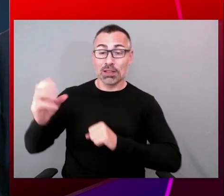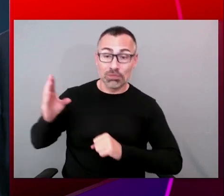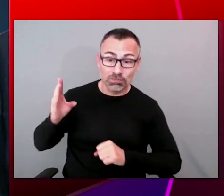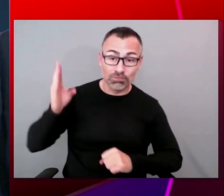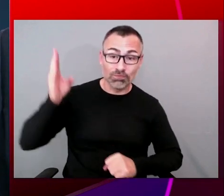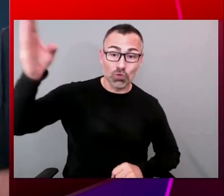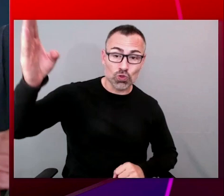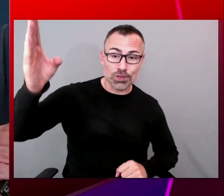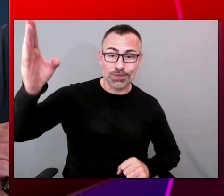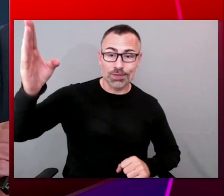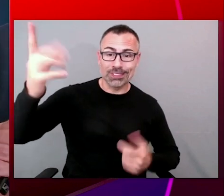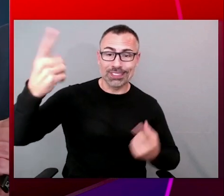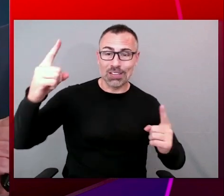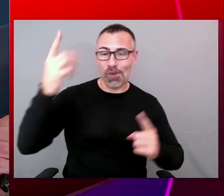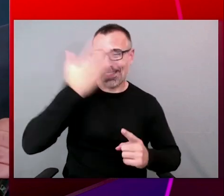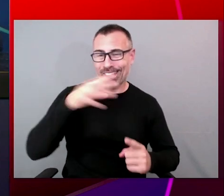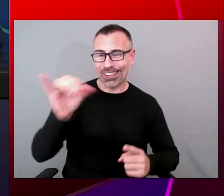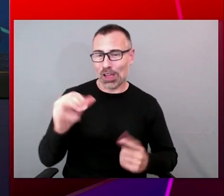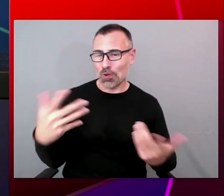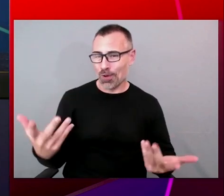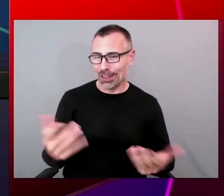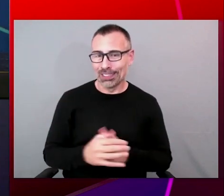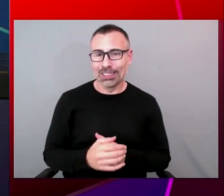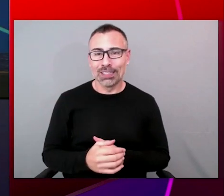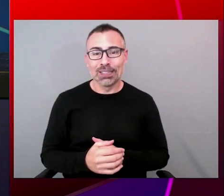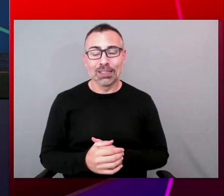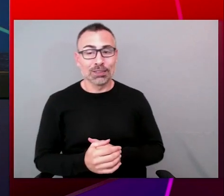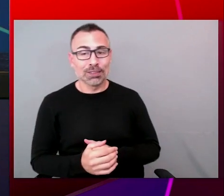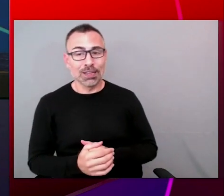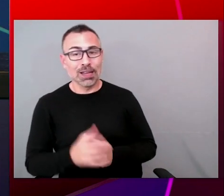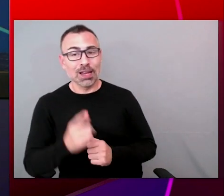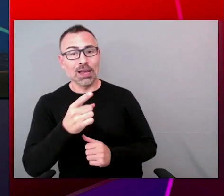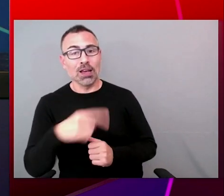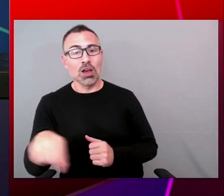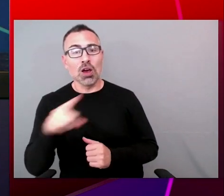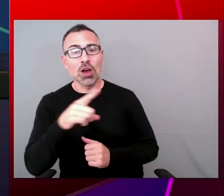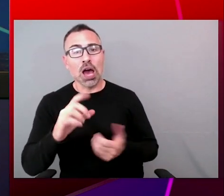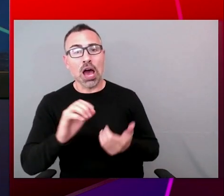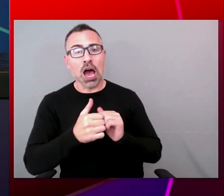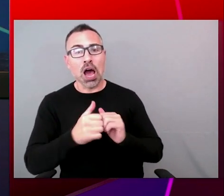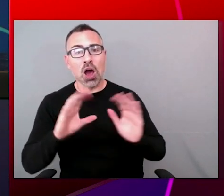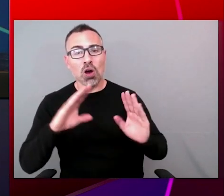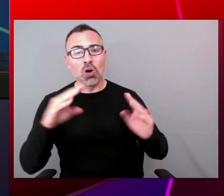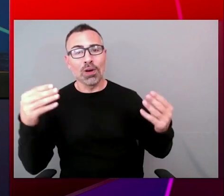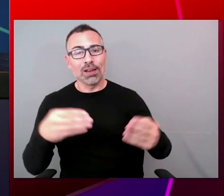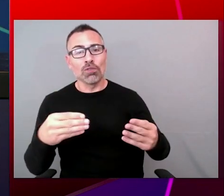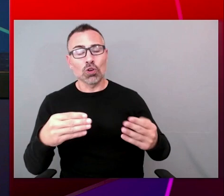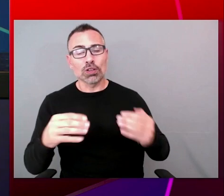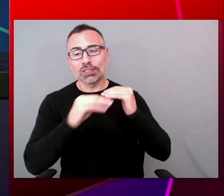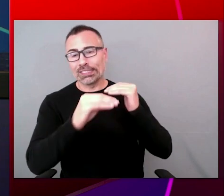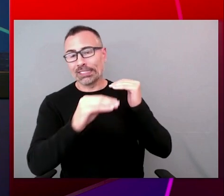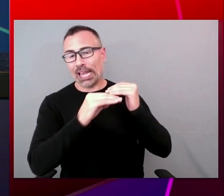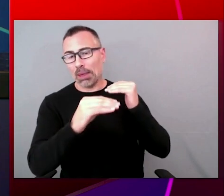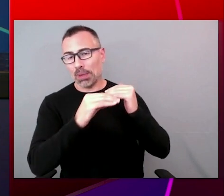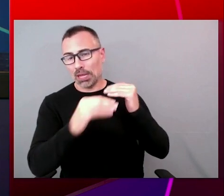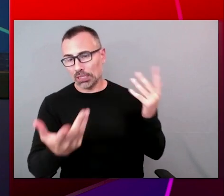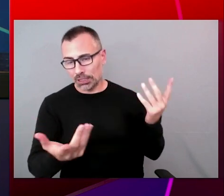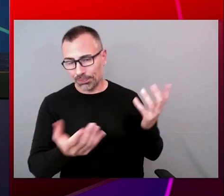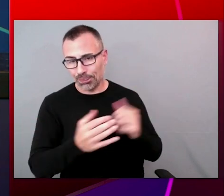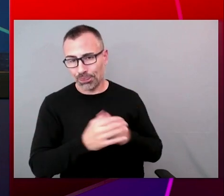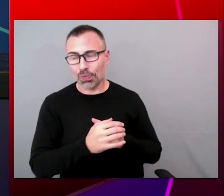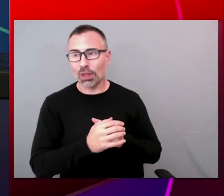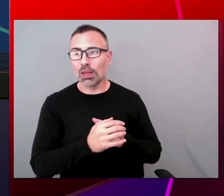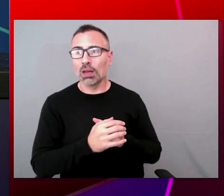going to look like. Too cool. Yeah, absolutely. And then the key areas that obviously we focus in on from a sustainability perspective and focusing